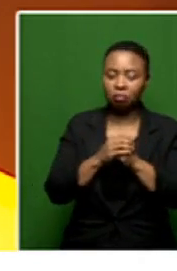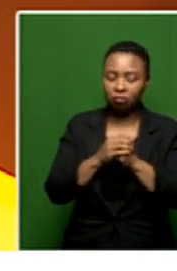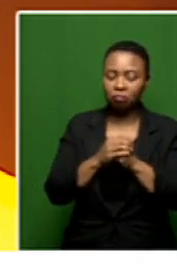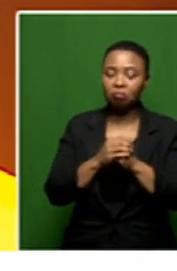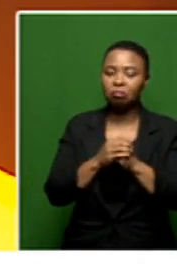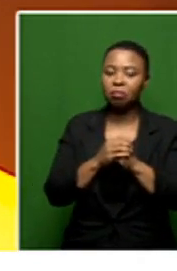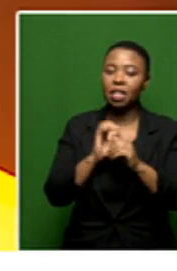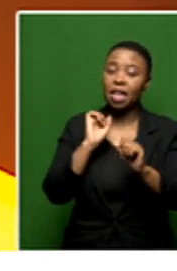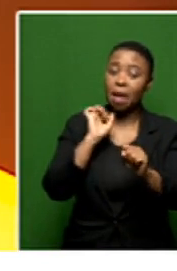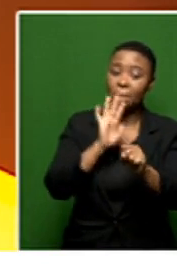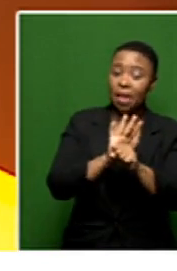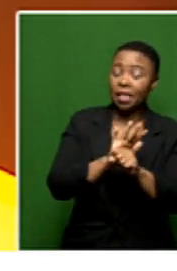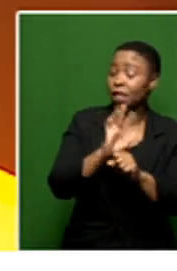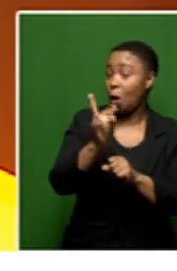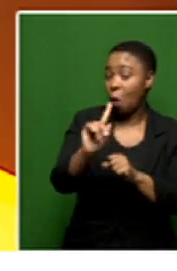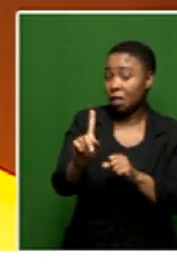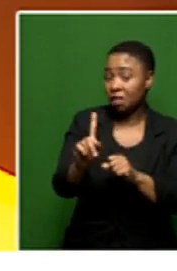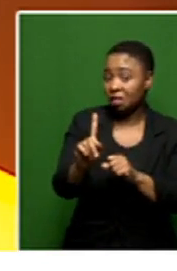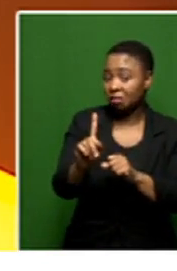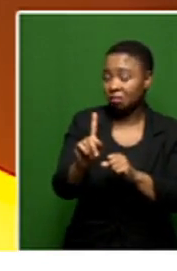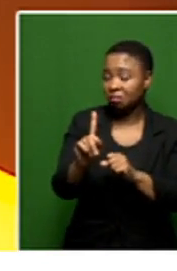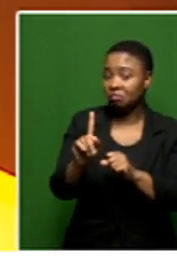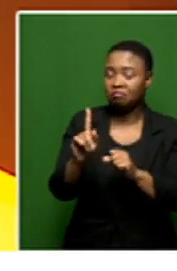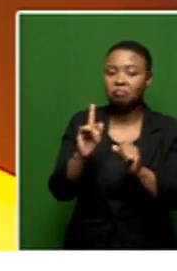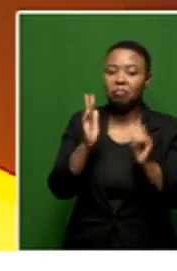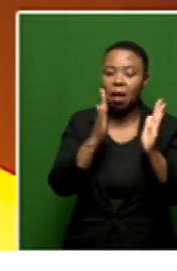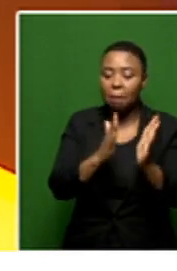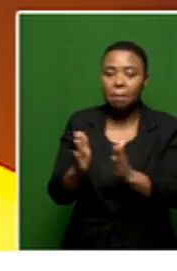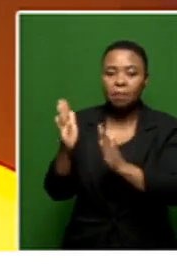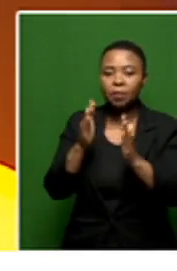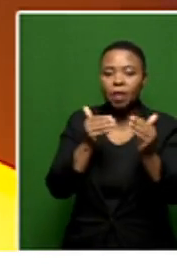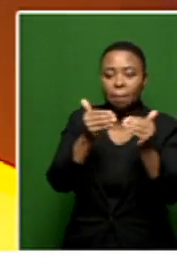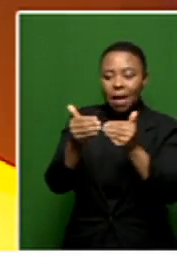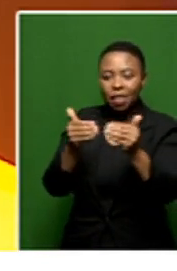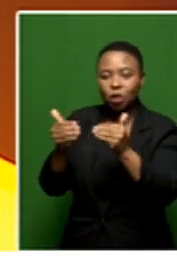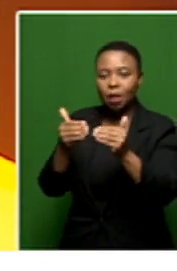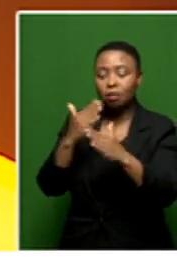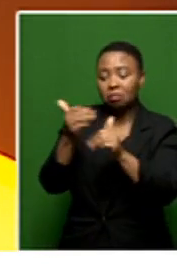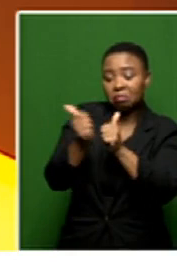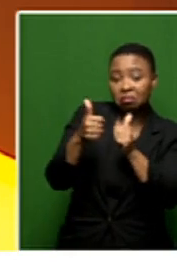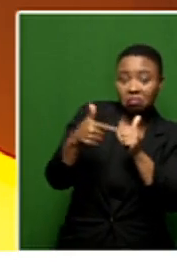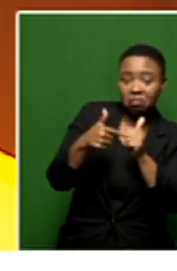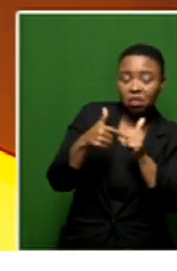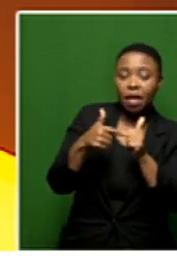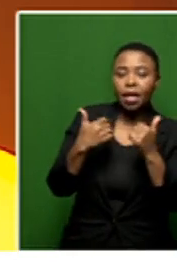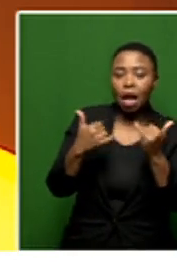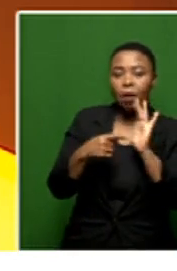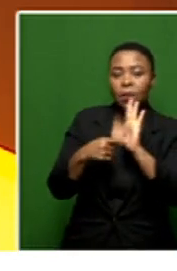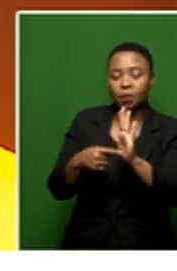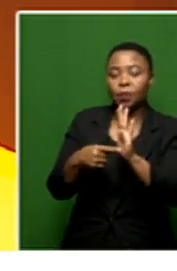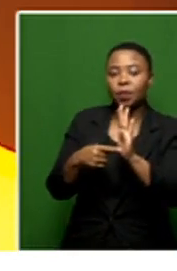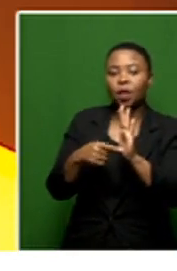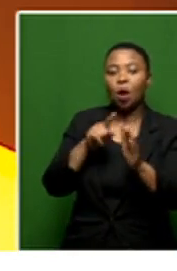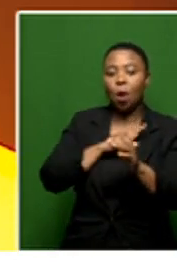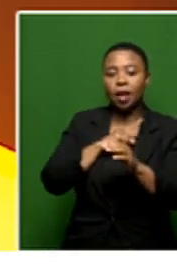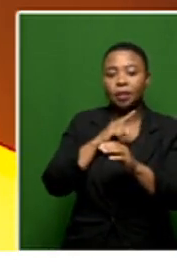the impact that mismanagement at times of these coalitions has presented itself. It has